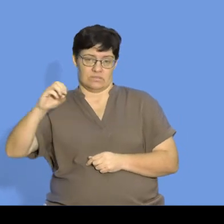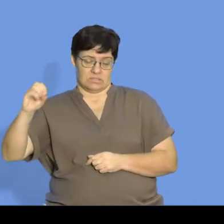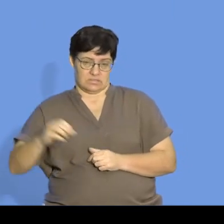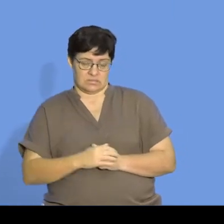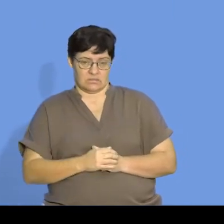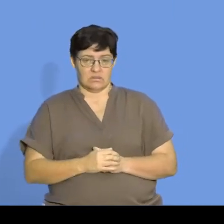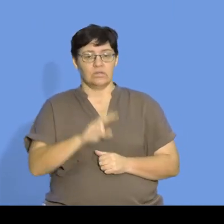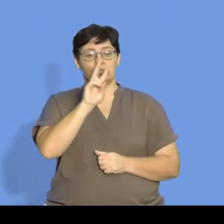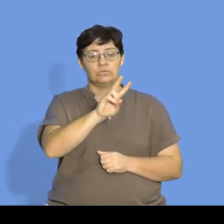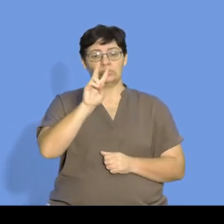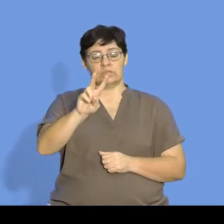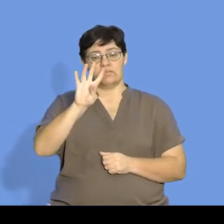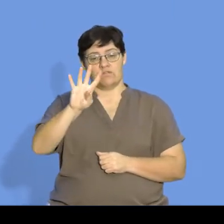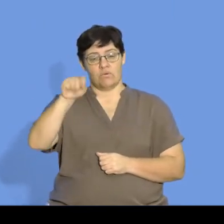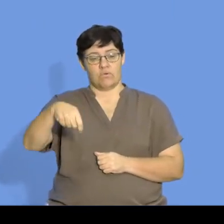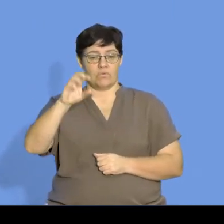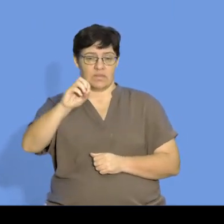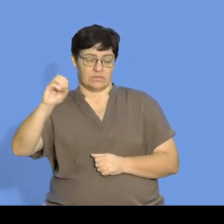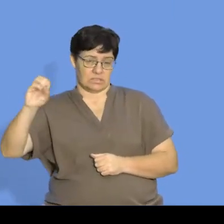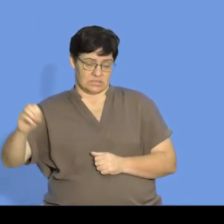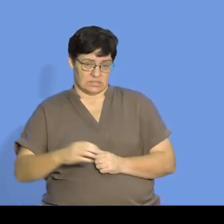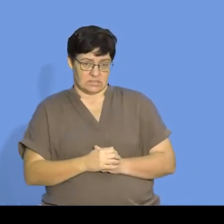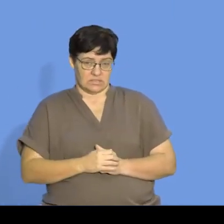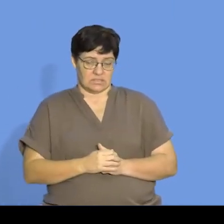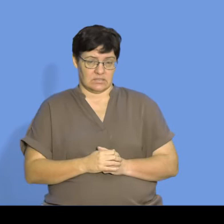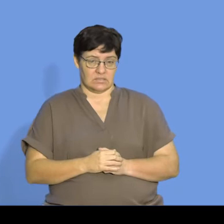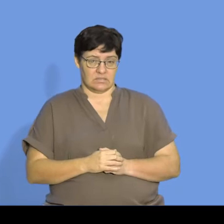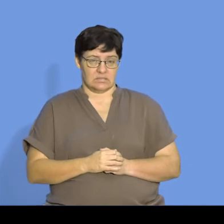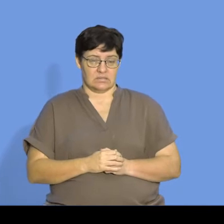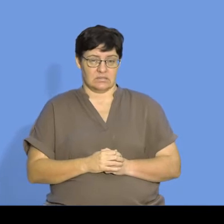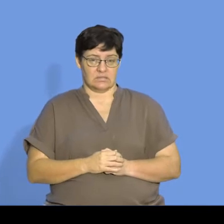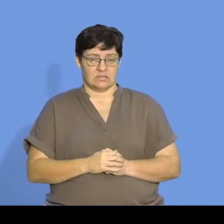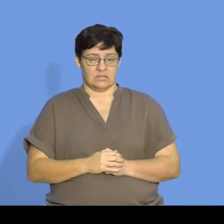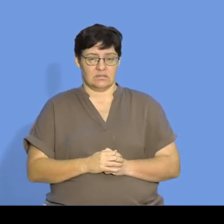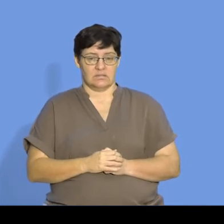224,000. Now, what is the 224,000? The